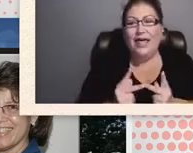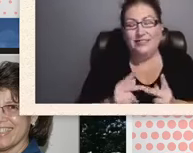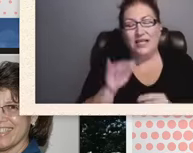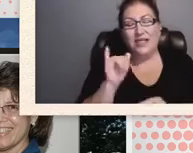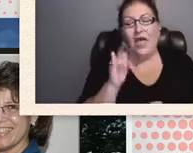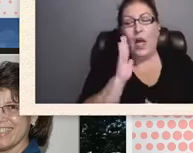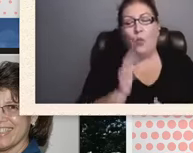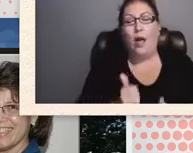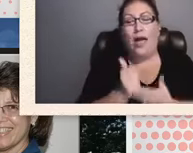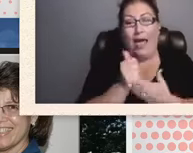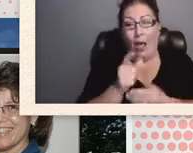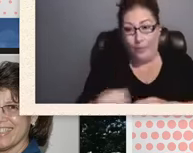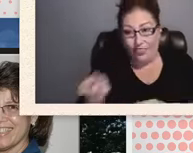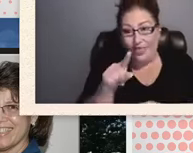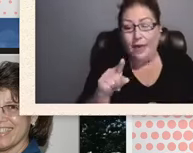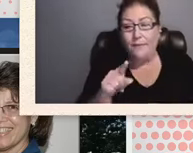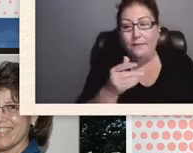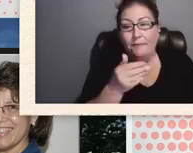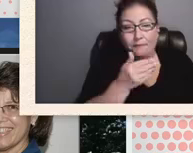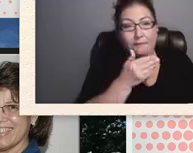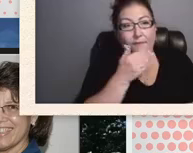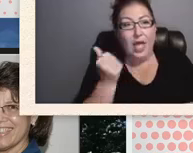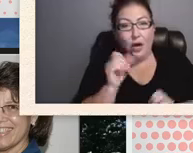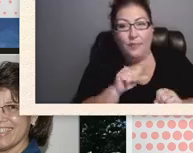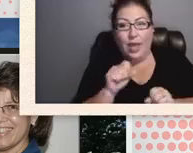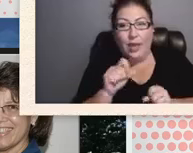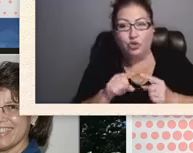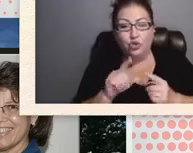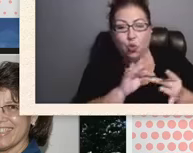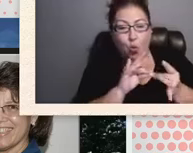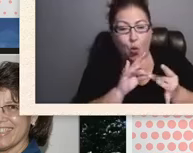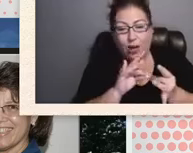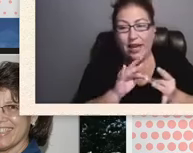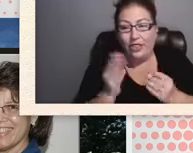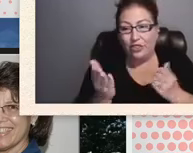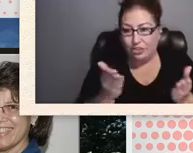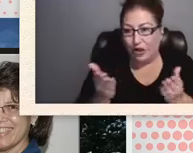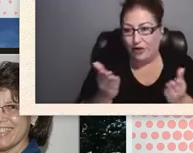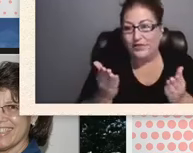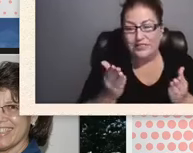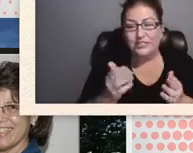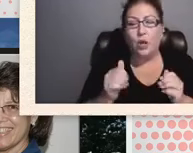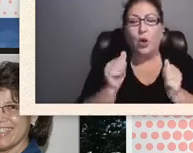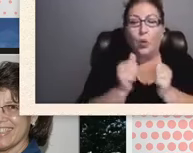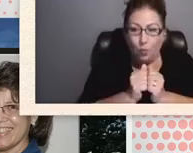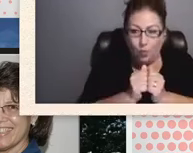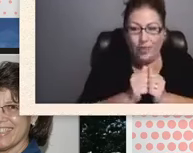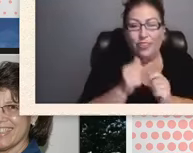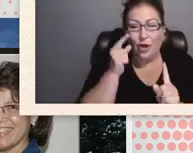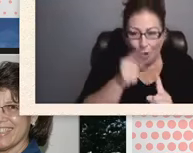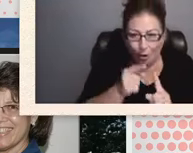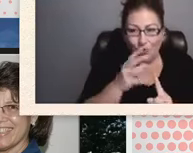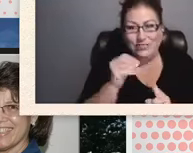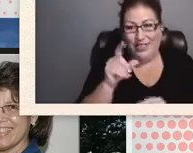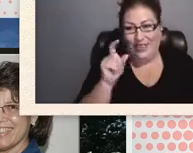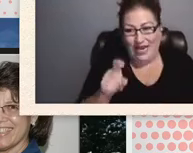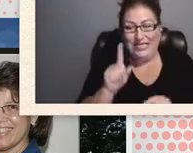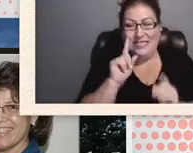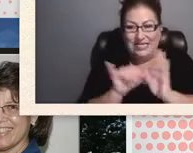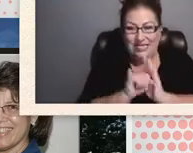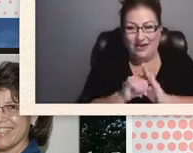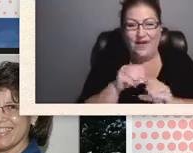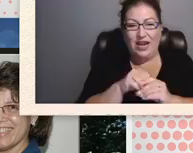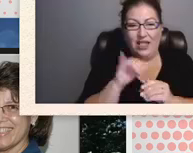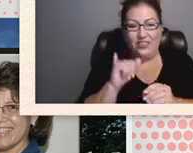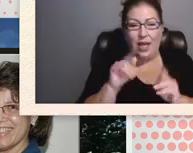them better be able to coordinate those services with the goals and the needs identified in that person-centered